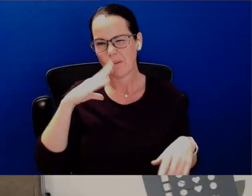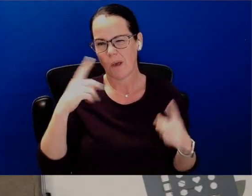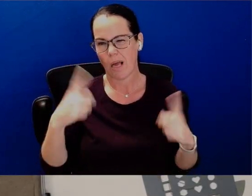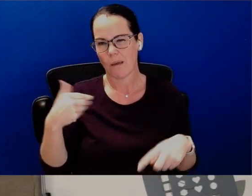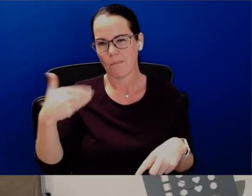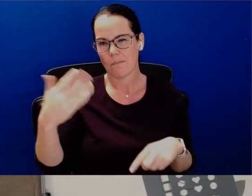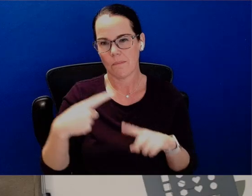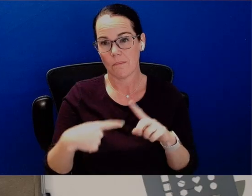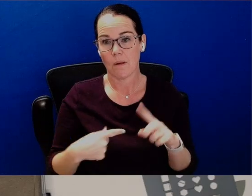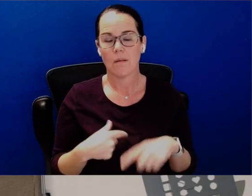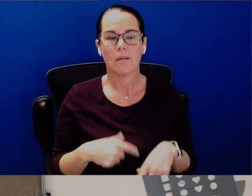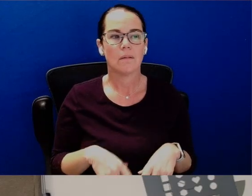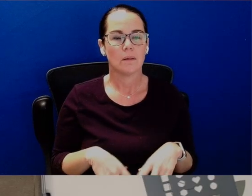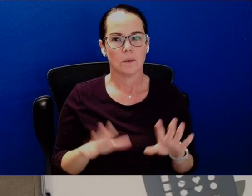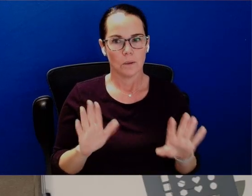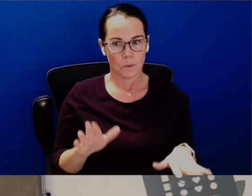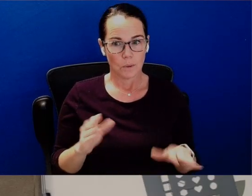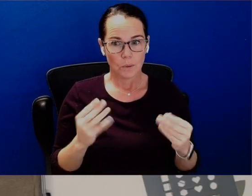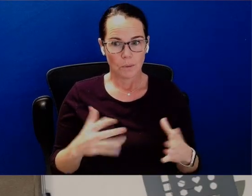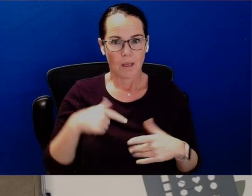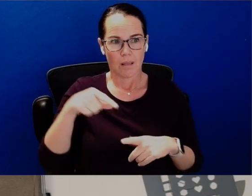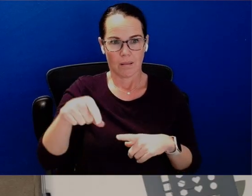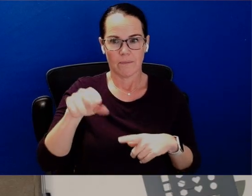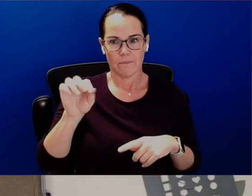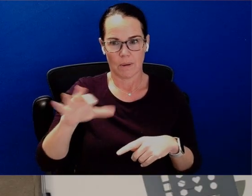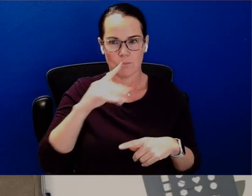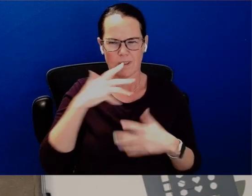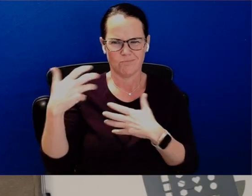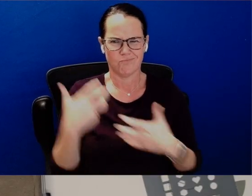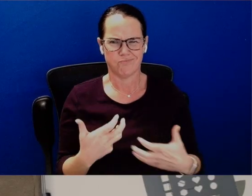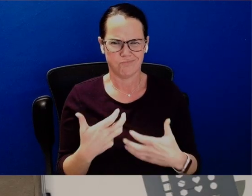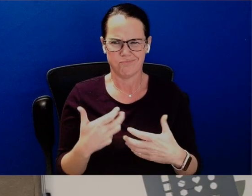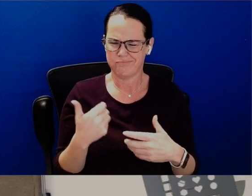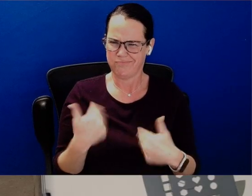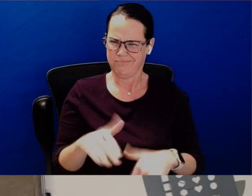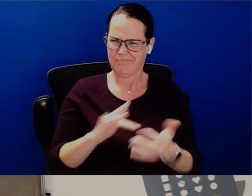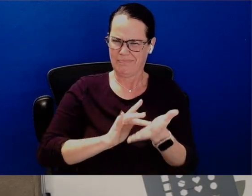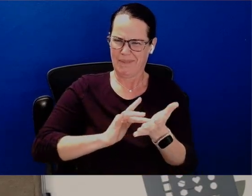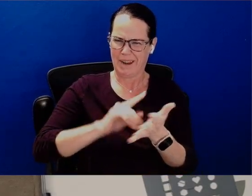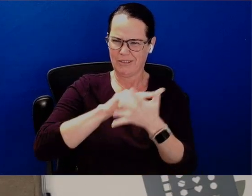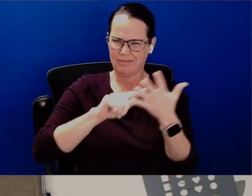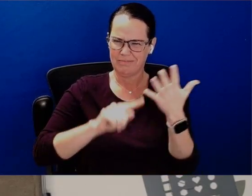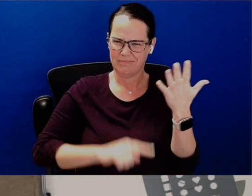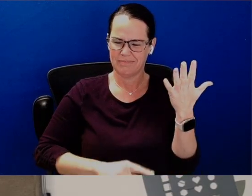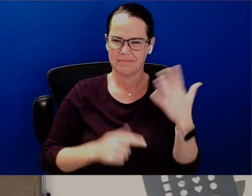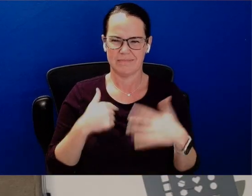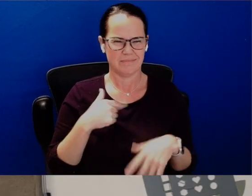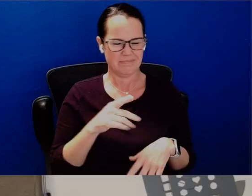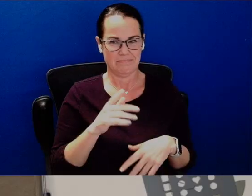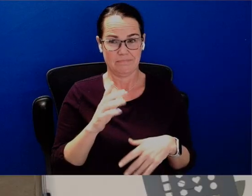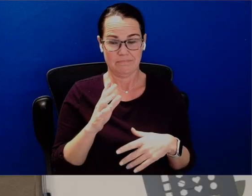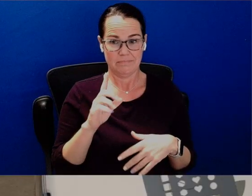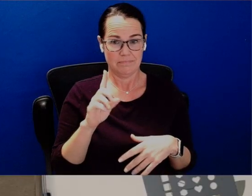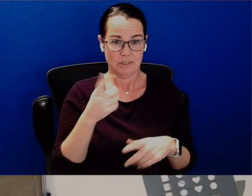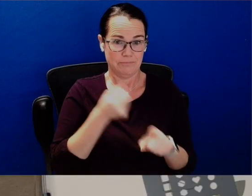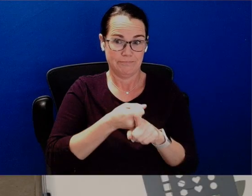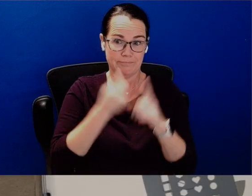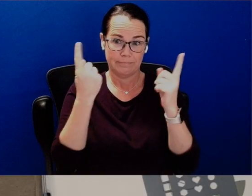month. That is a very, very heavy medical month. Not sure why, it just worked out that way, is what it is.